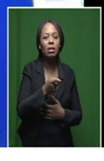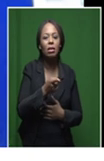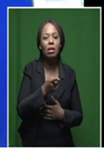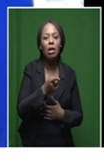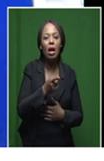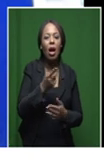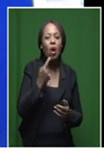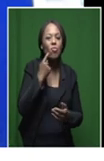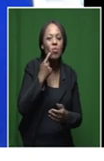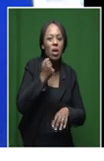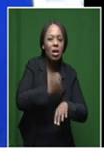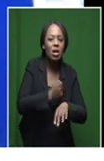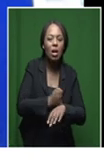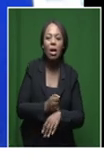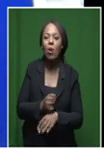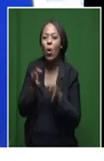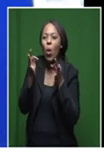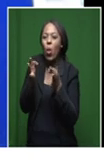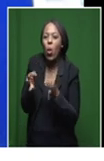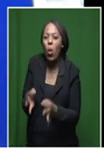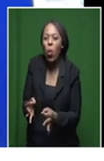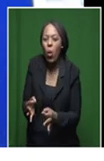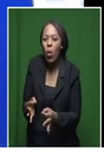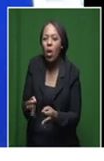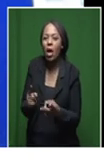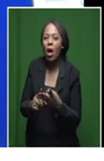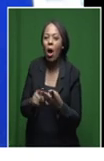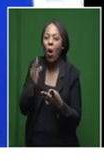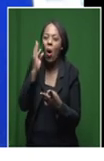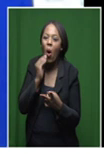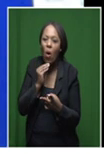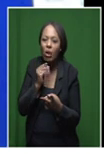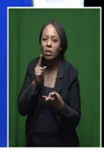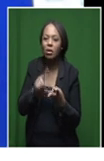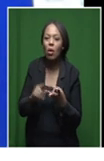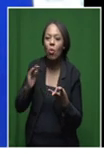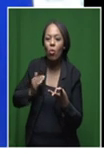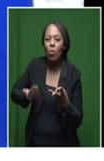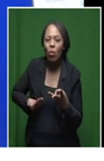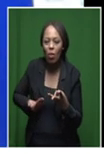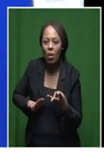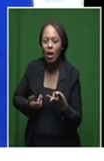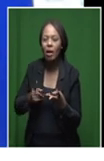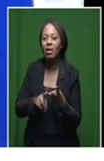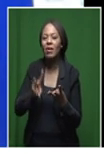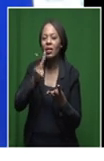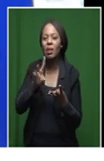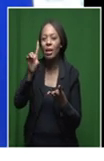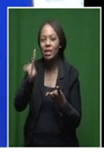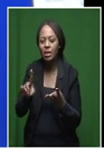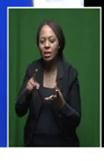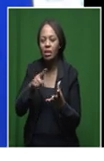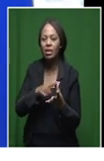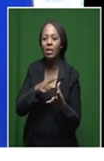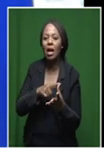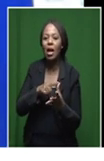are very thin, people who are deficient in calcium and vitamin D, people with certain medical conditions